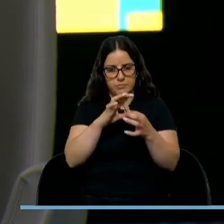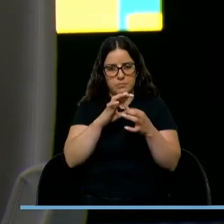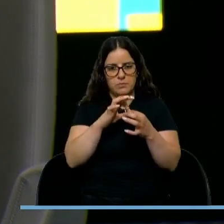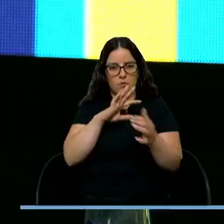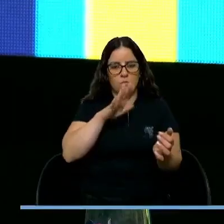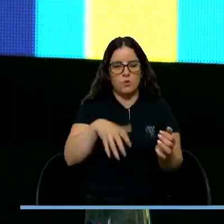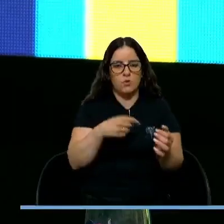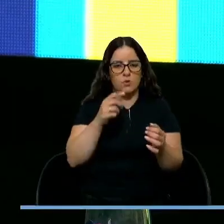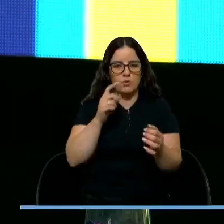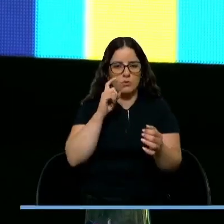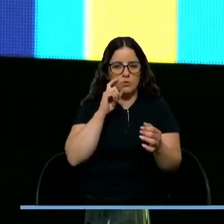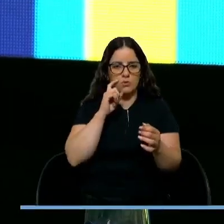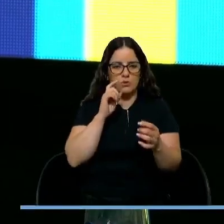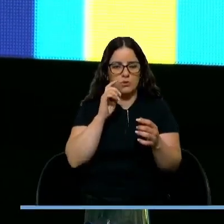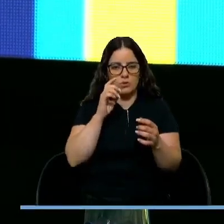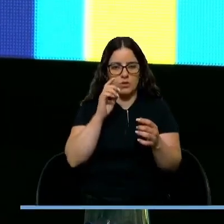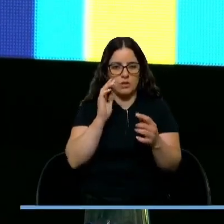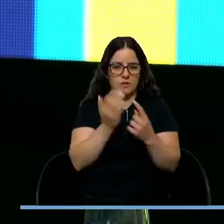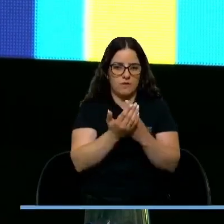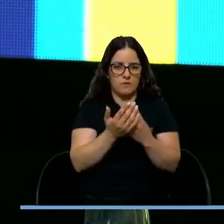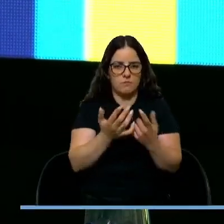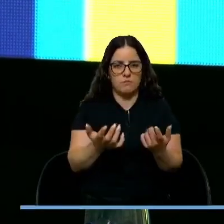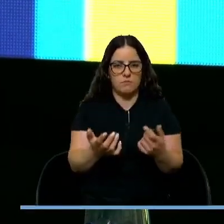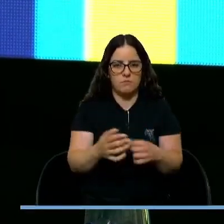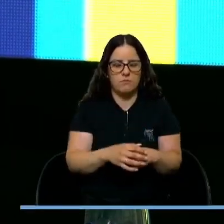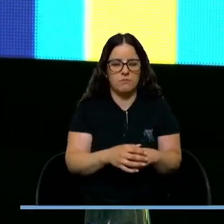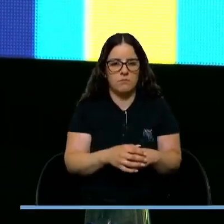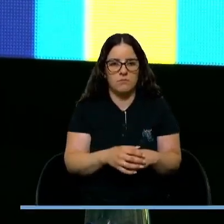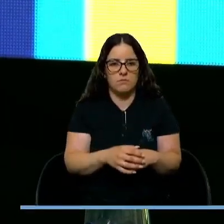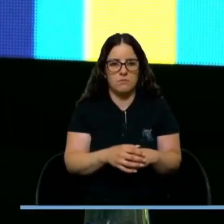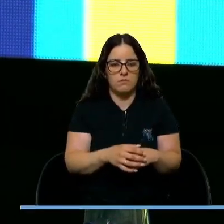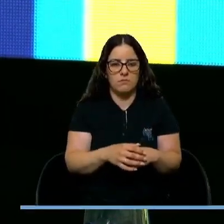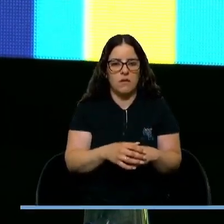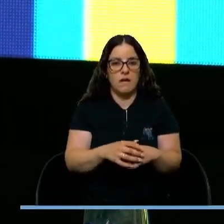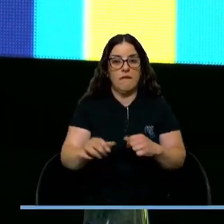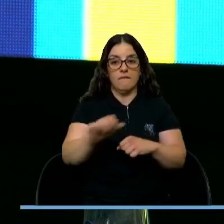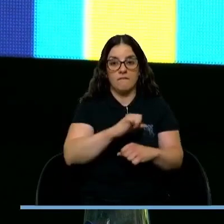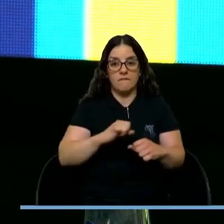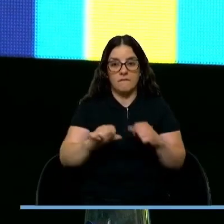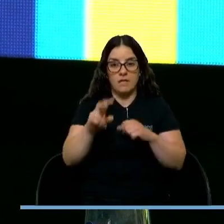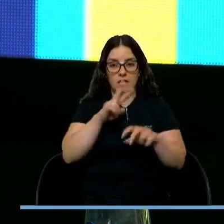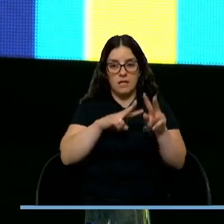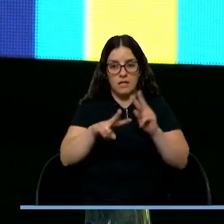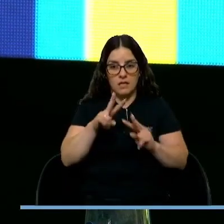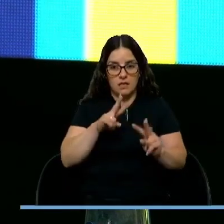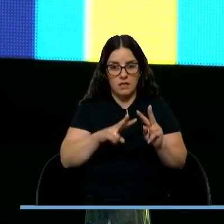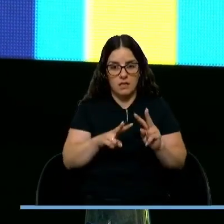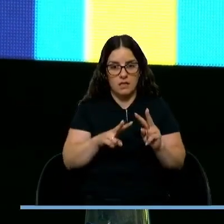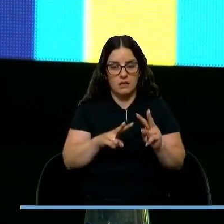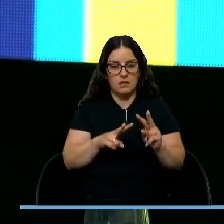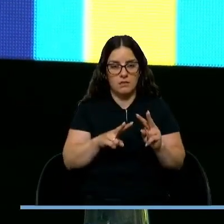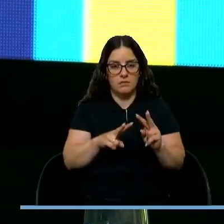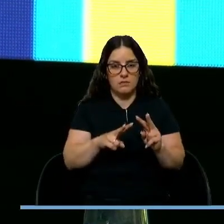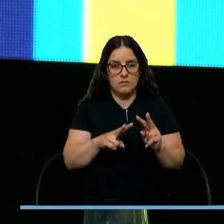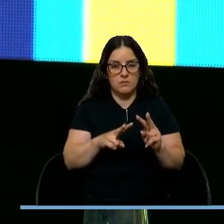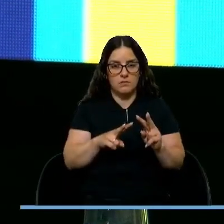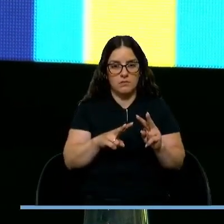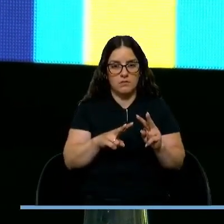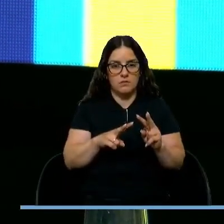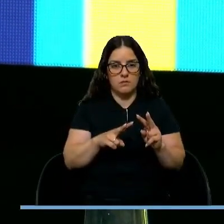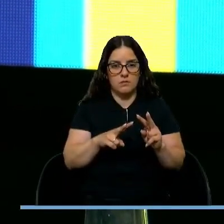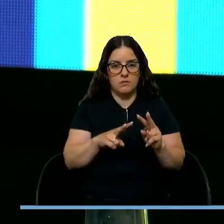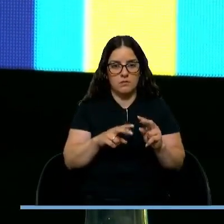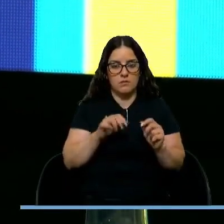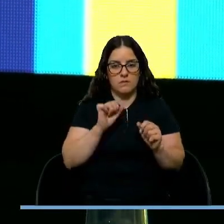more sustainable world? In our analysis, we see that out of our greenhouse